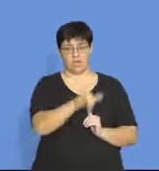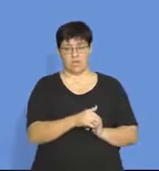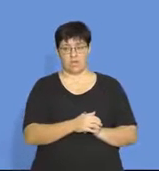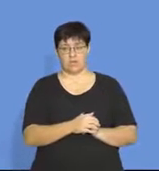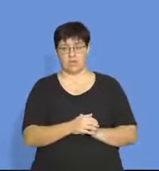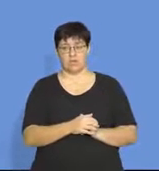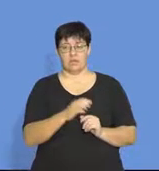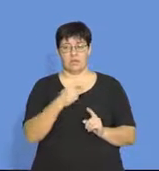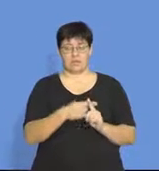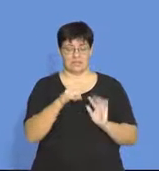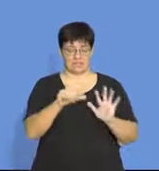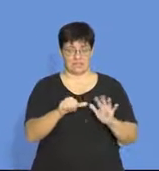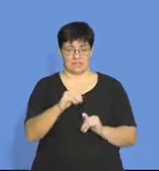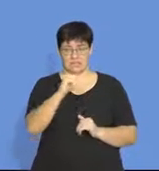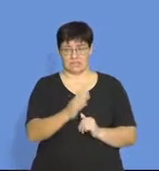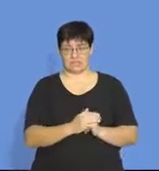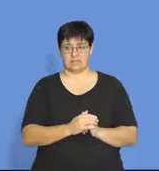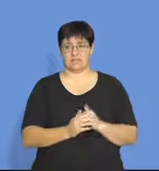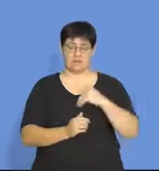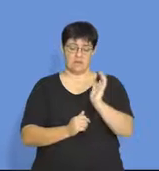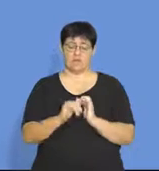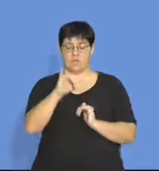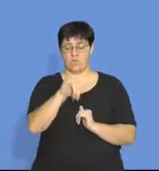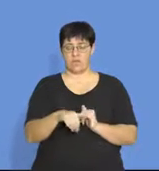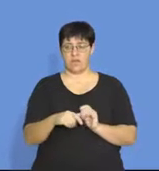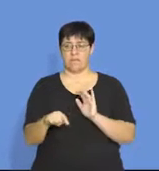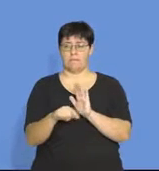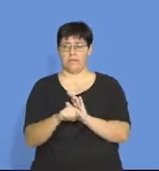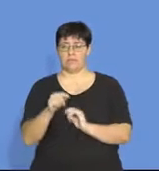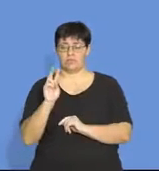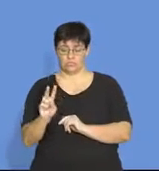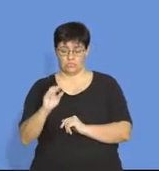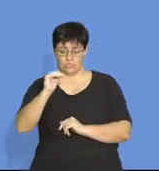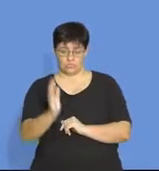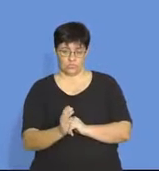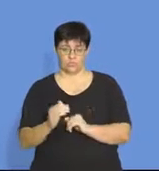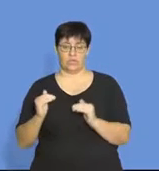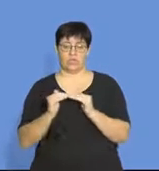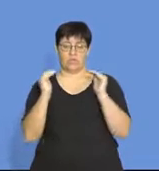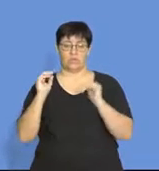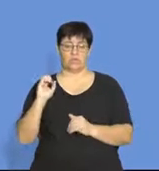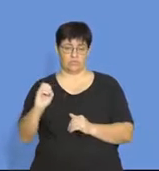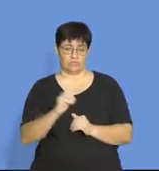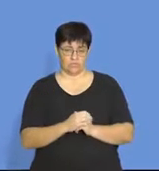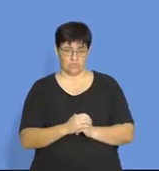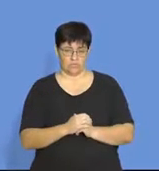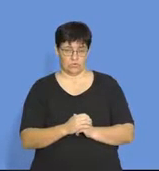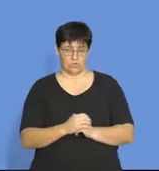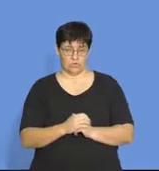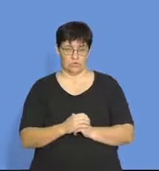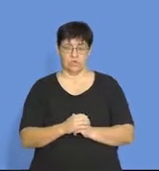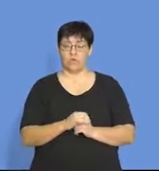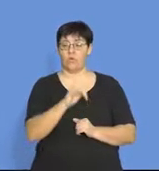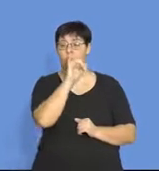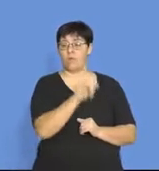y plus 6 and y minus 2 equal to 0.